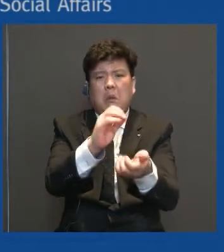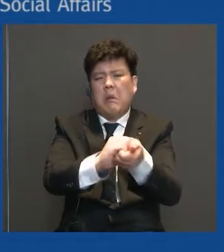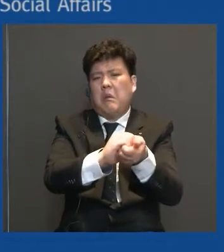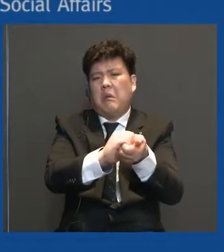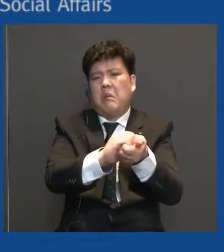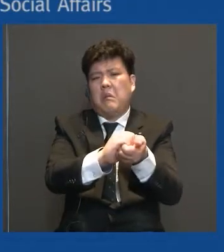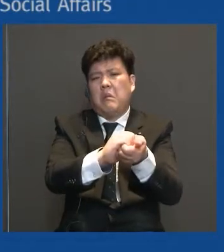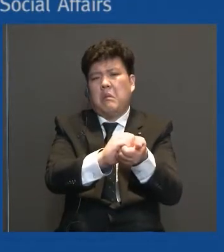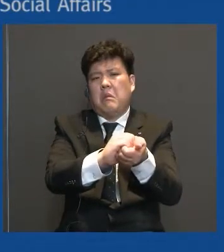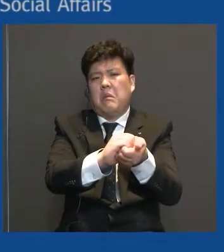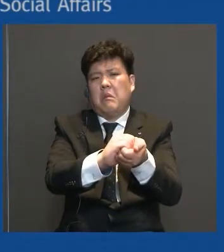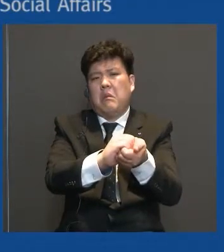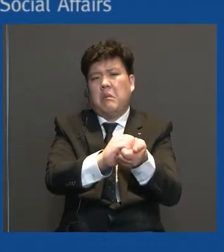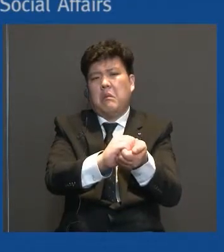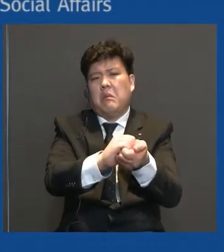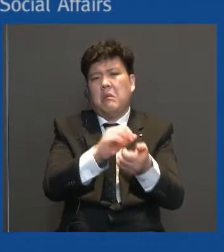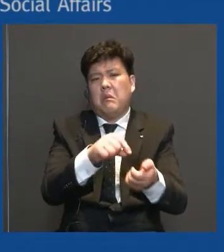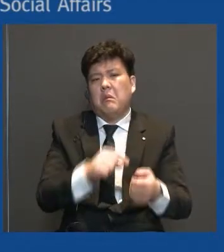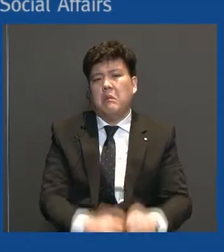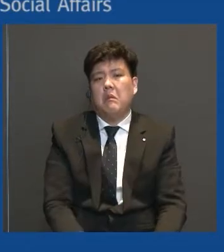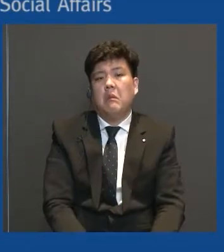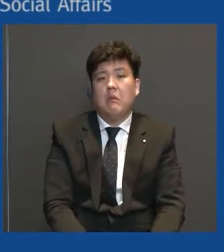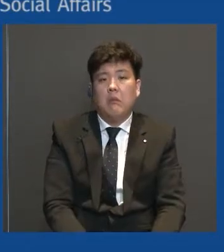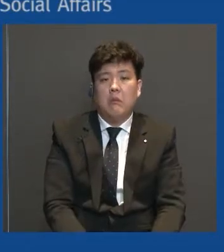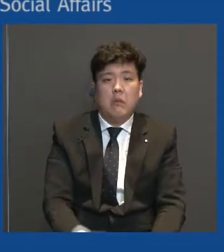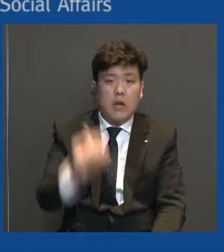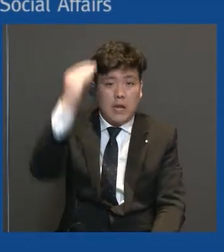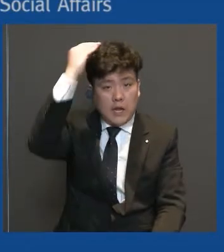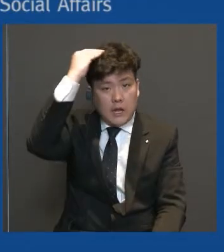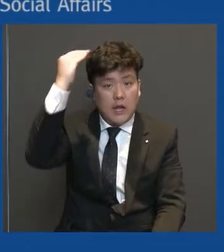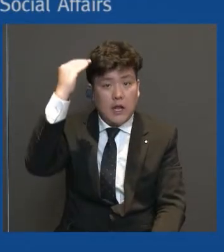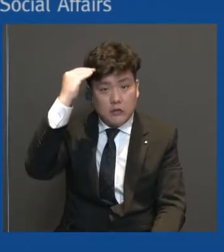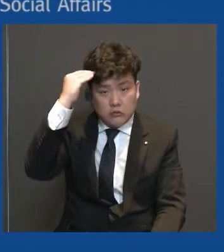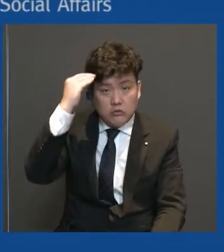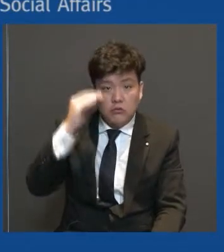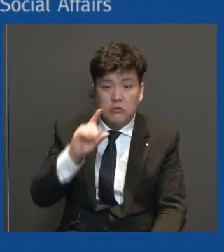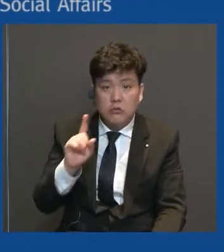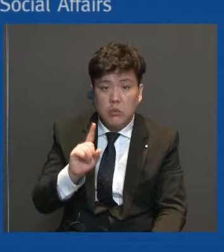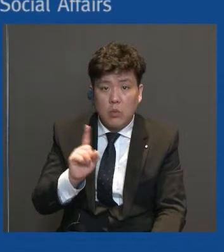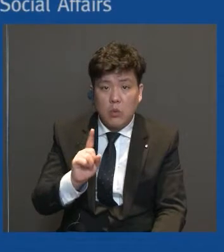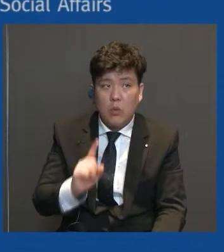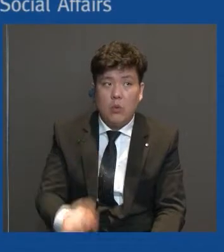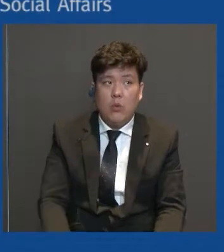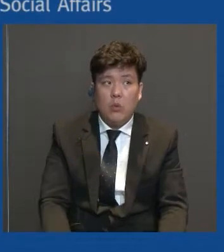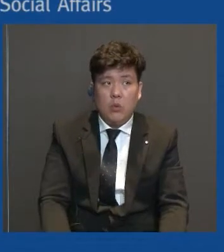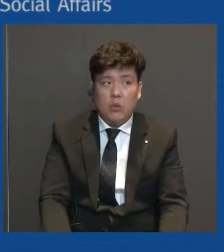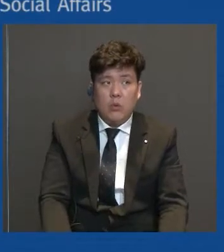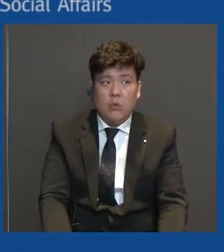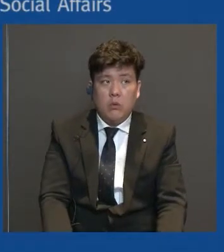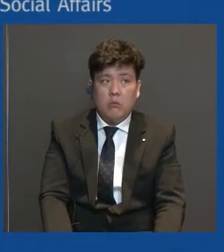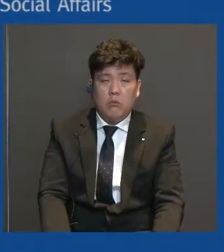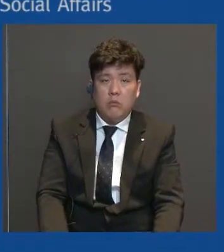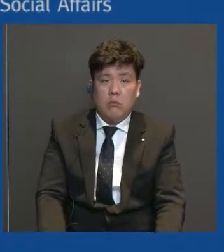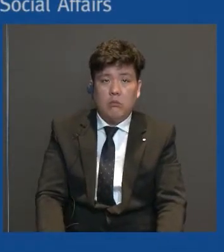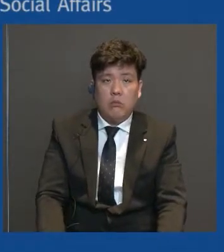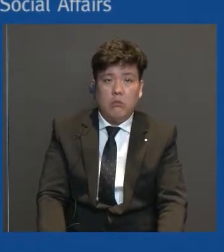facilities. In Korea, for example, out of 819 death cases,